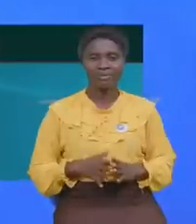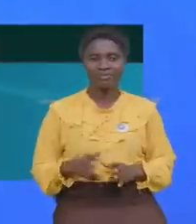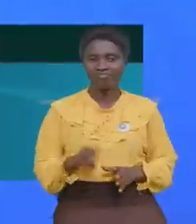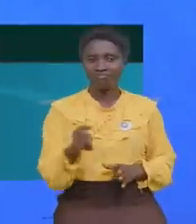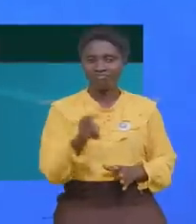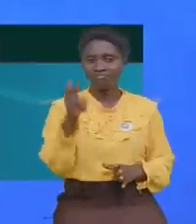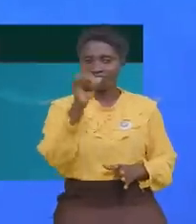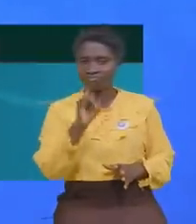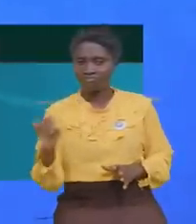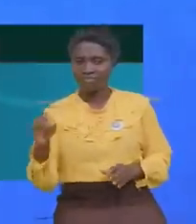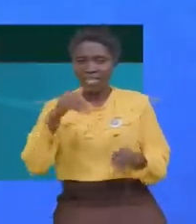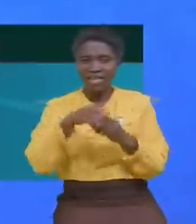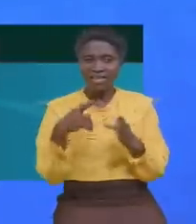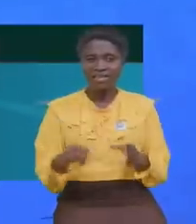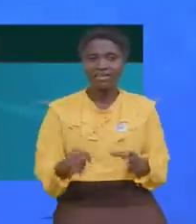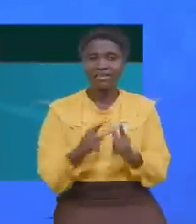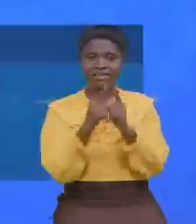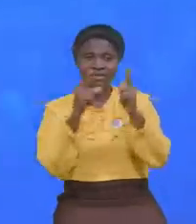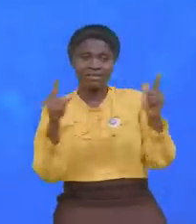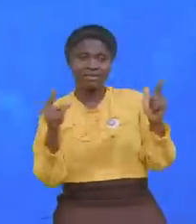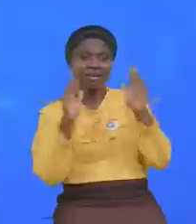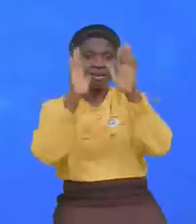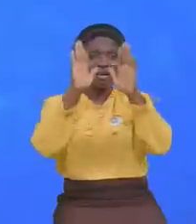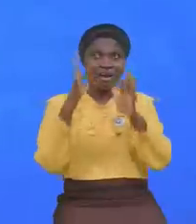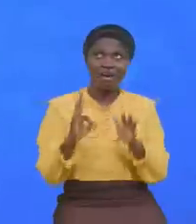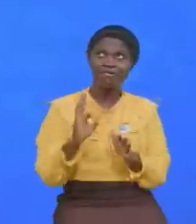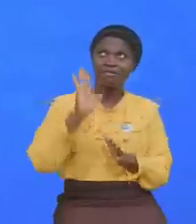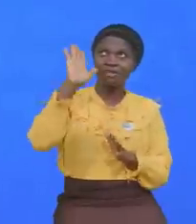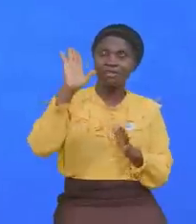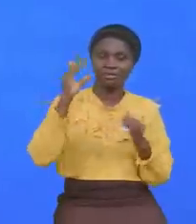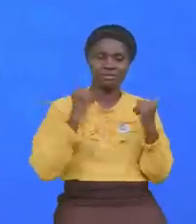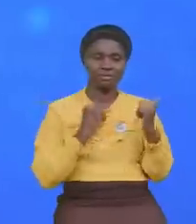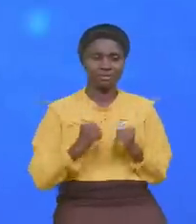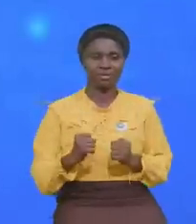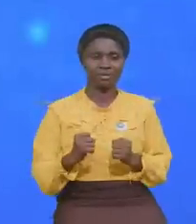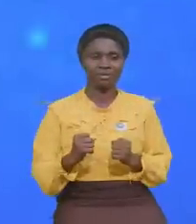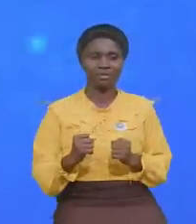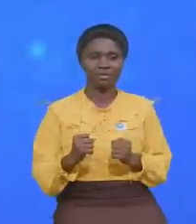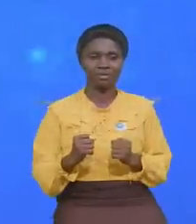traveling in the greatness of his strength.